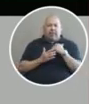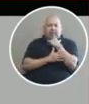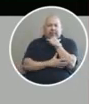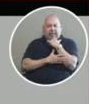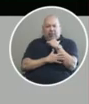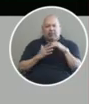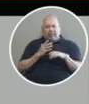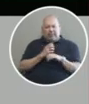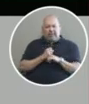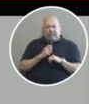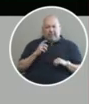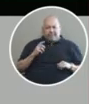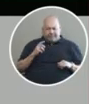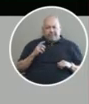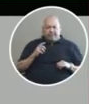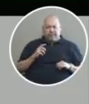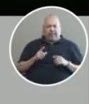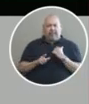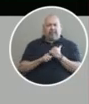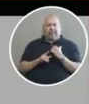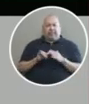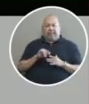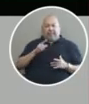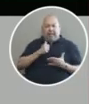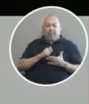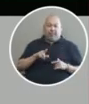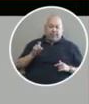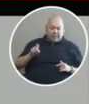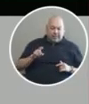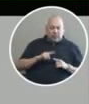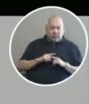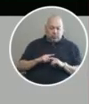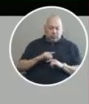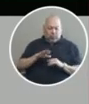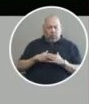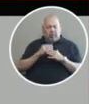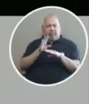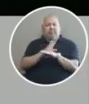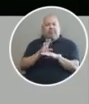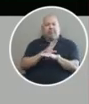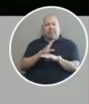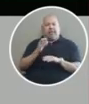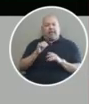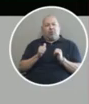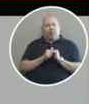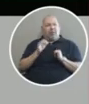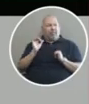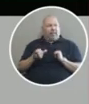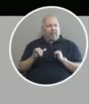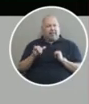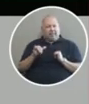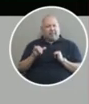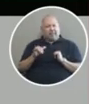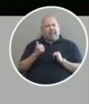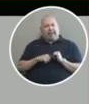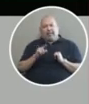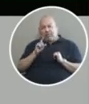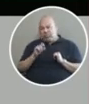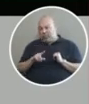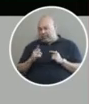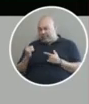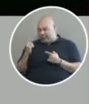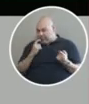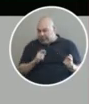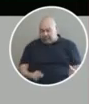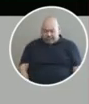county to get the assistance that is needed to all businesses. And with that, any questions, Mayor